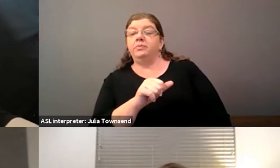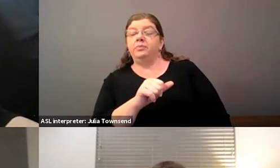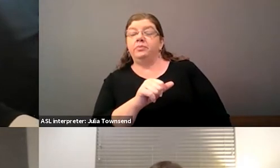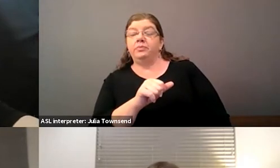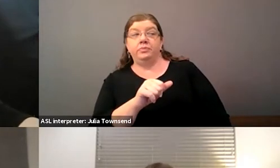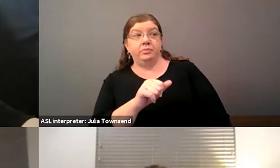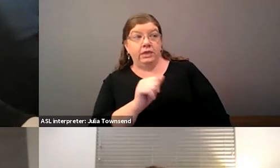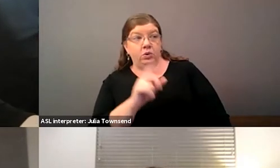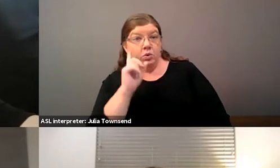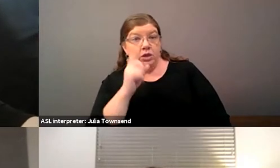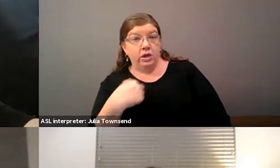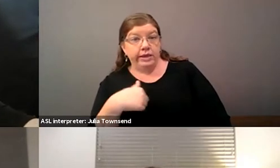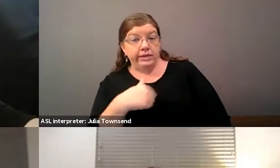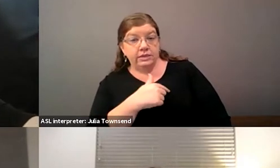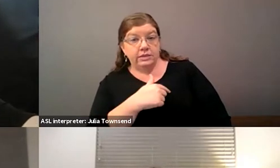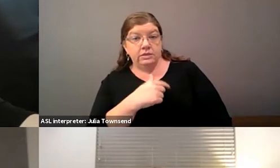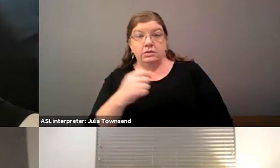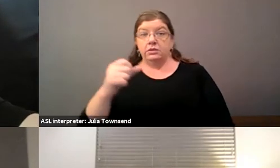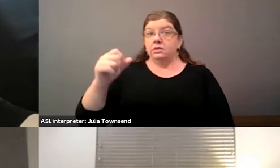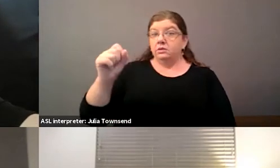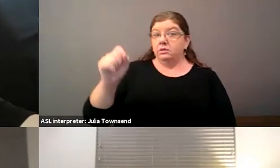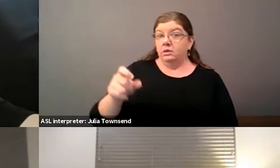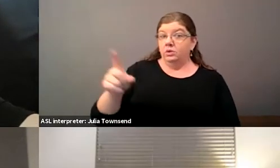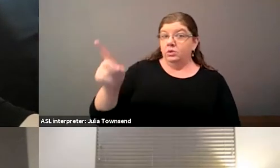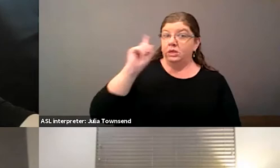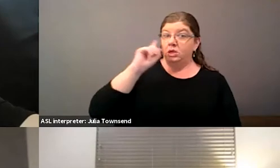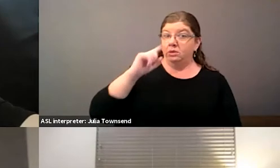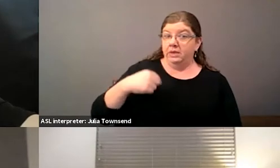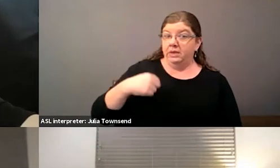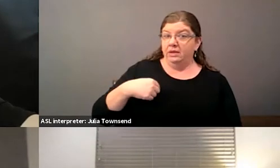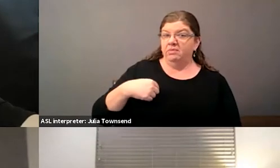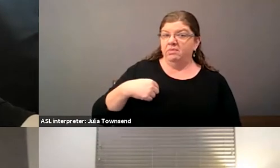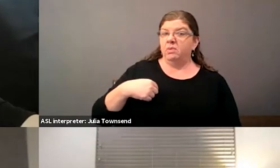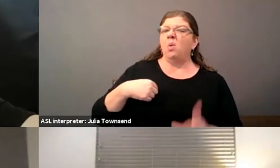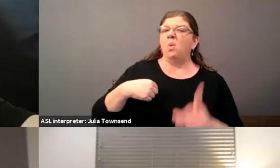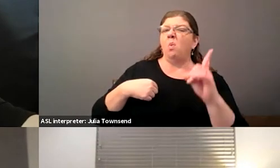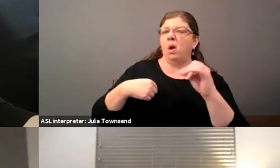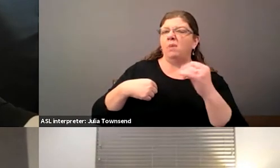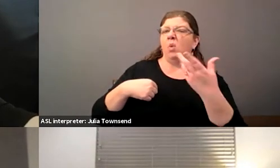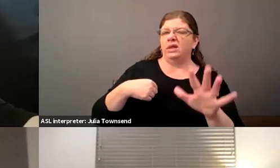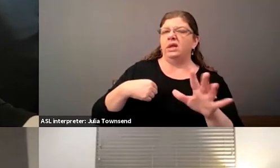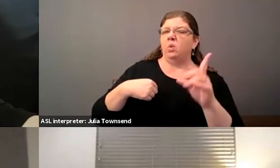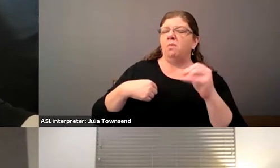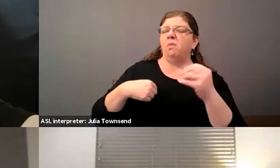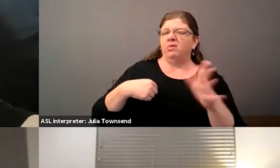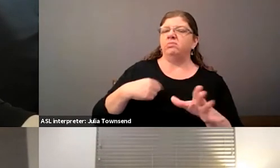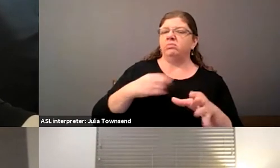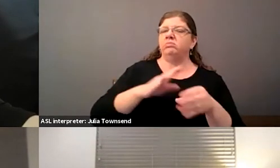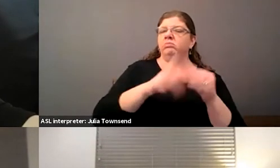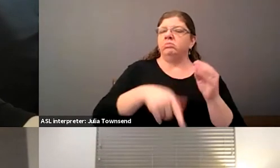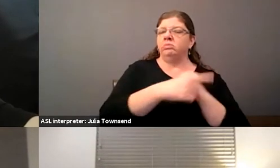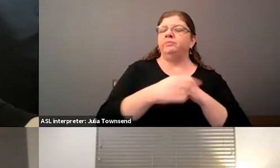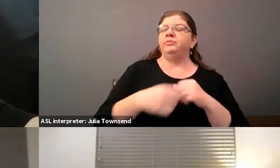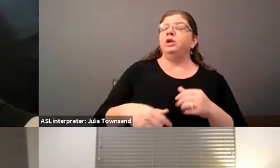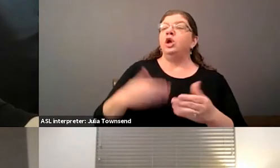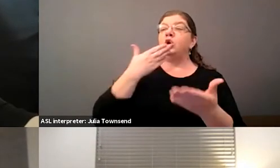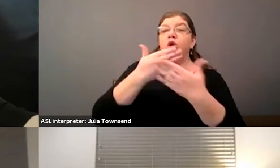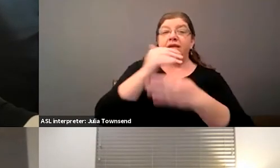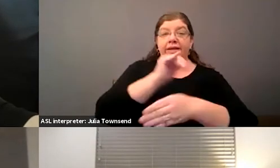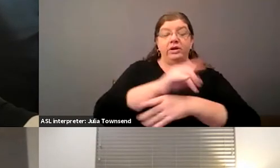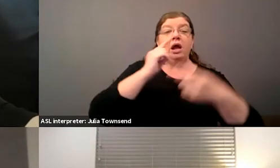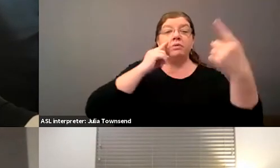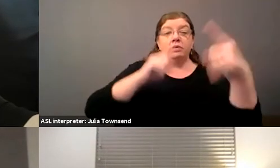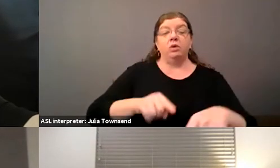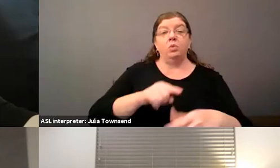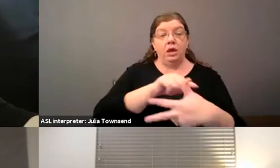can you hear us yes can you hear me now yes go ahead good evening board i concur with sheridan